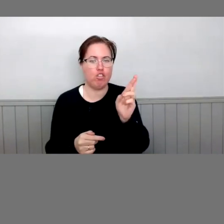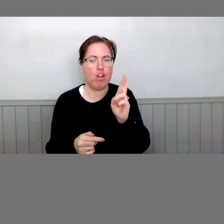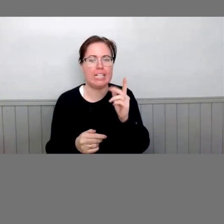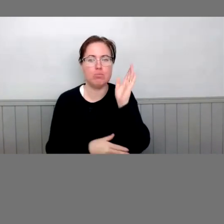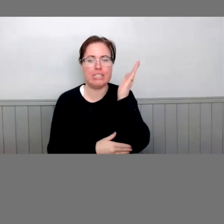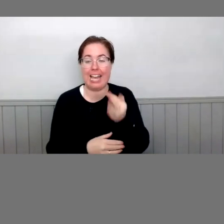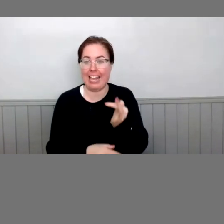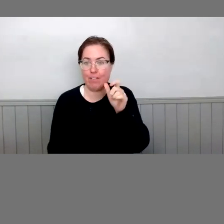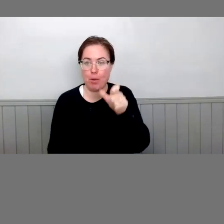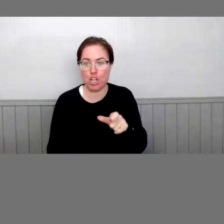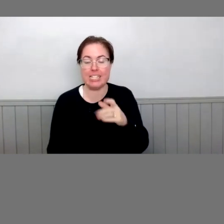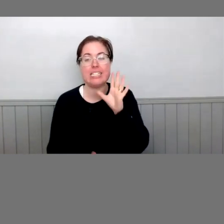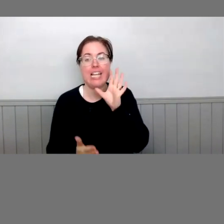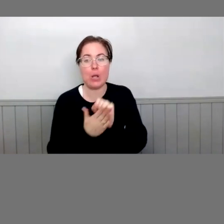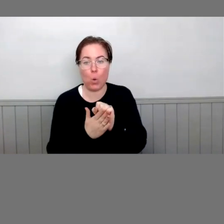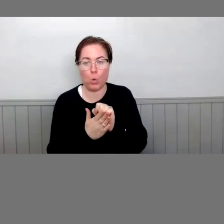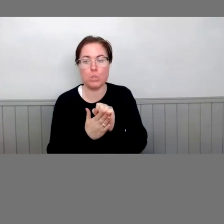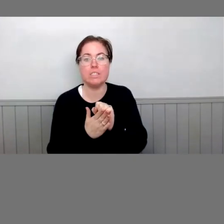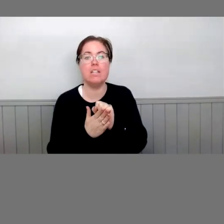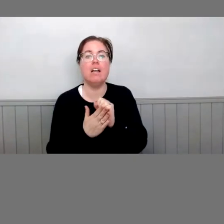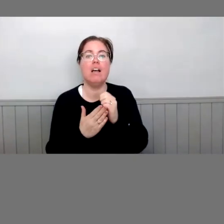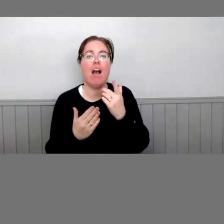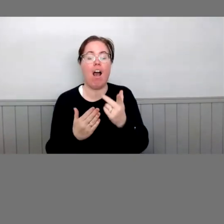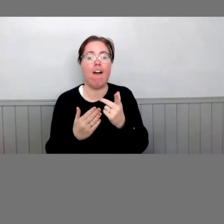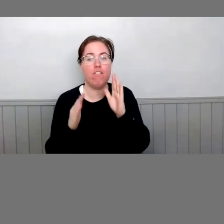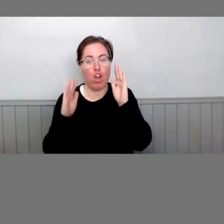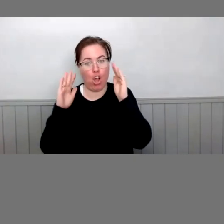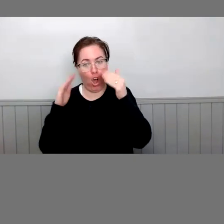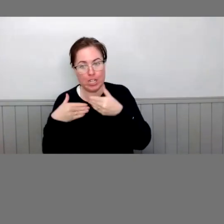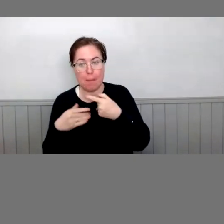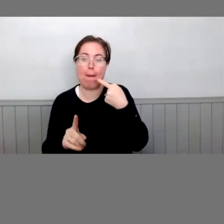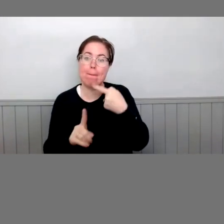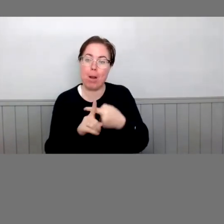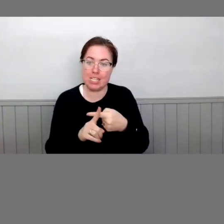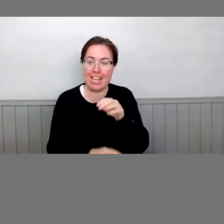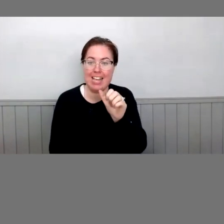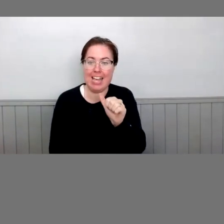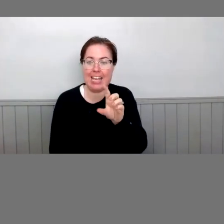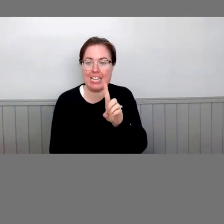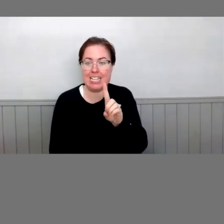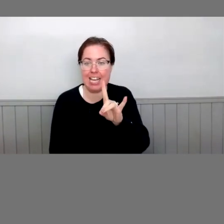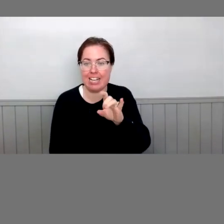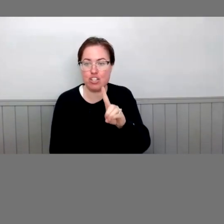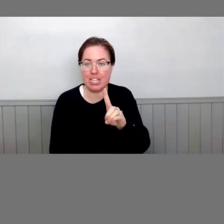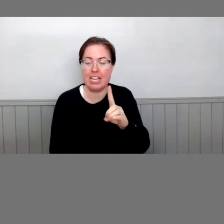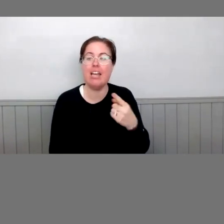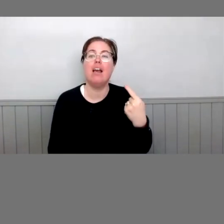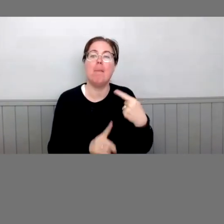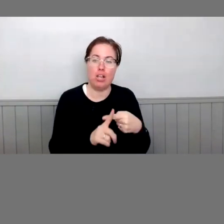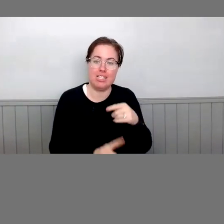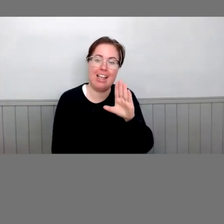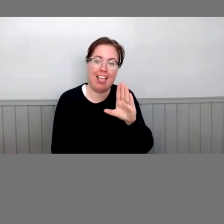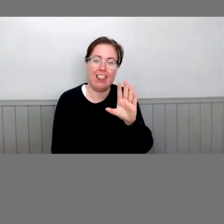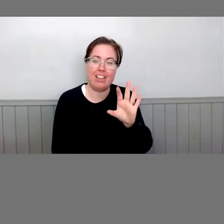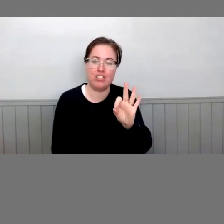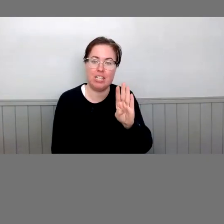person had a diagnosis of both autism and ADHD and were LGBTQIA+, would they have been included in these studies? Or